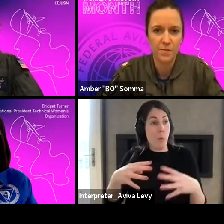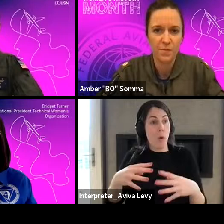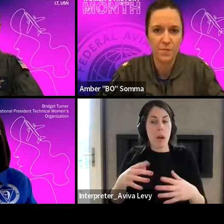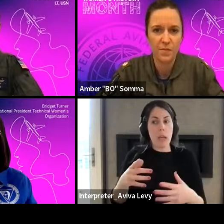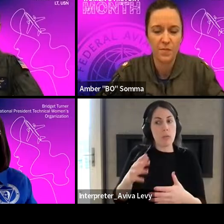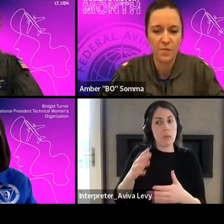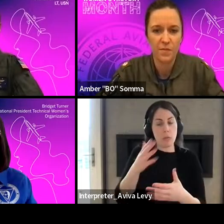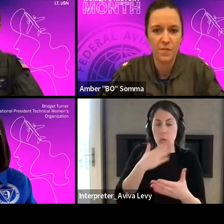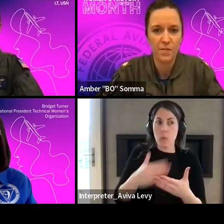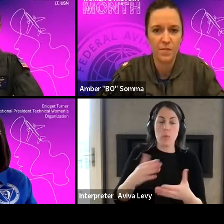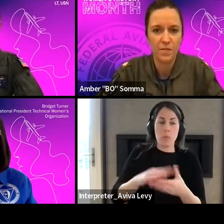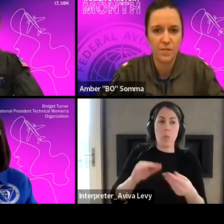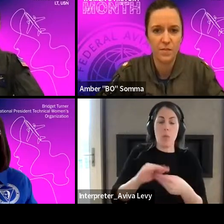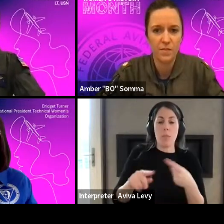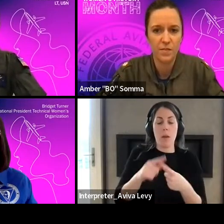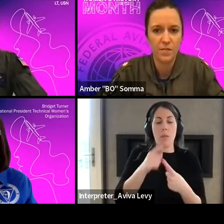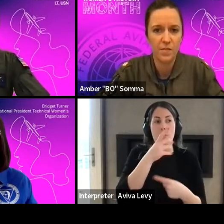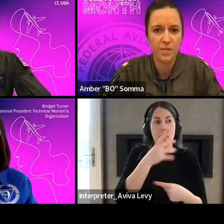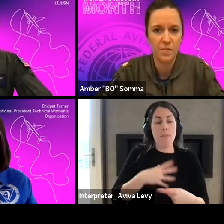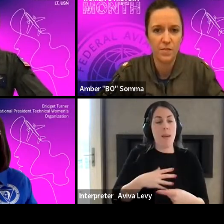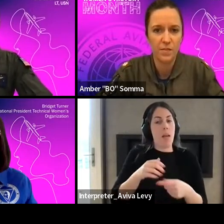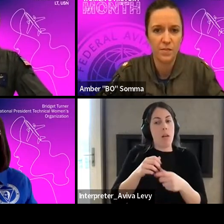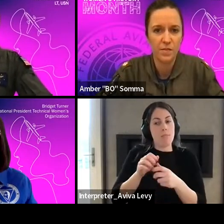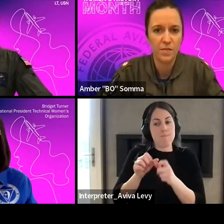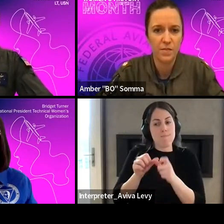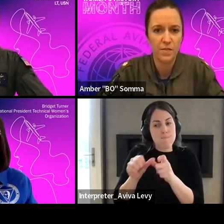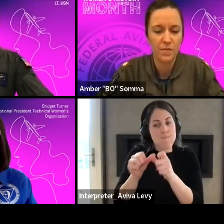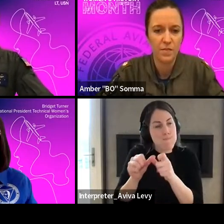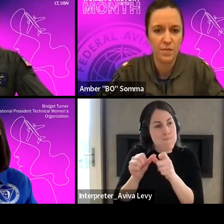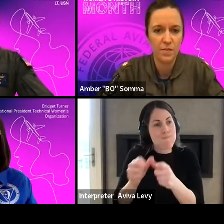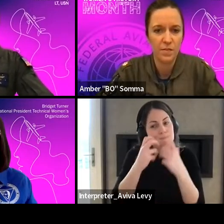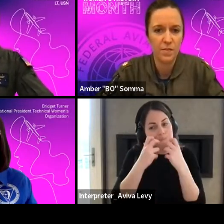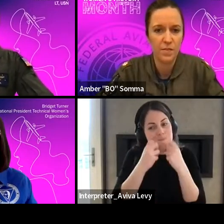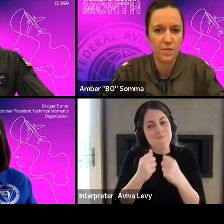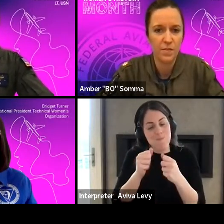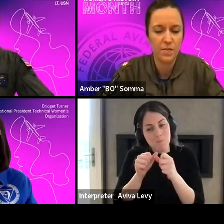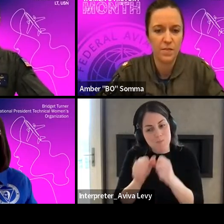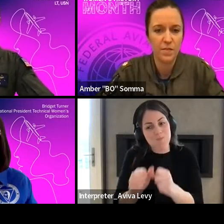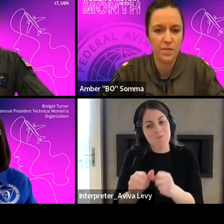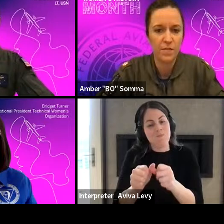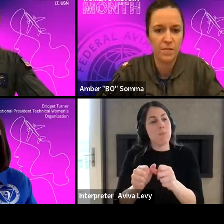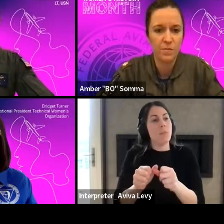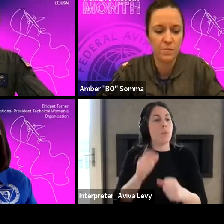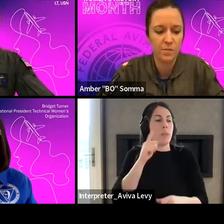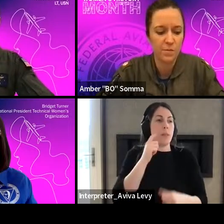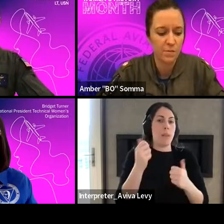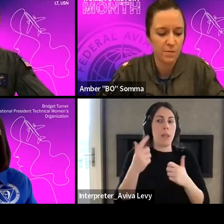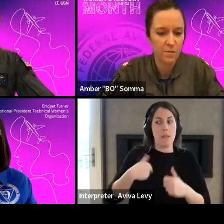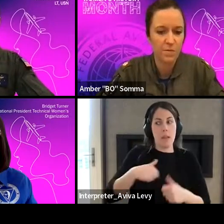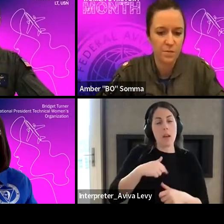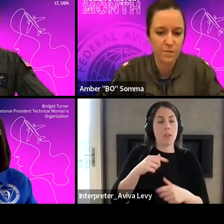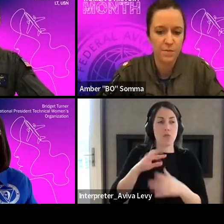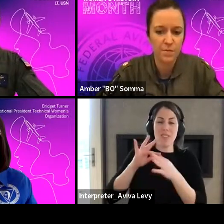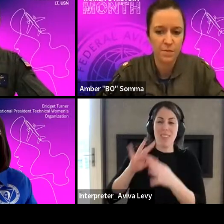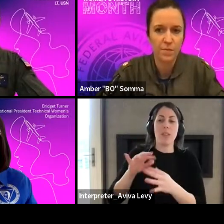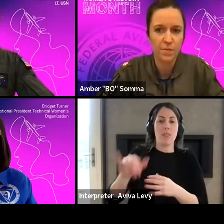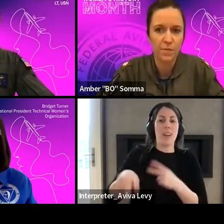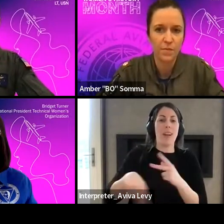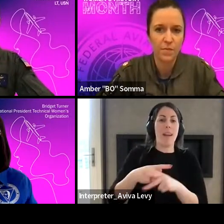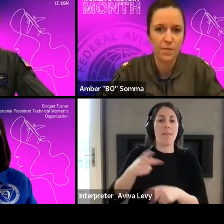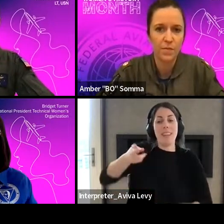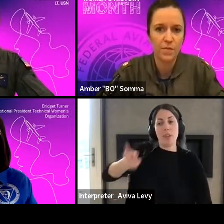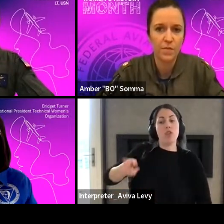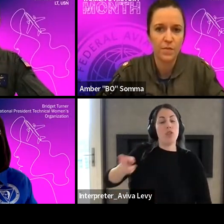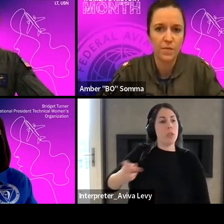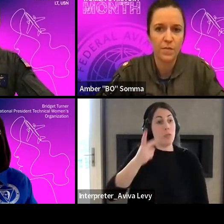perseverance. And I think that a lot of us really relate to those historical fiction books where you see these